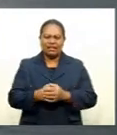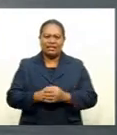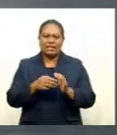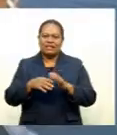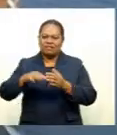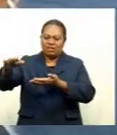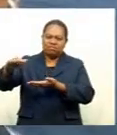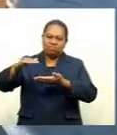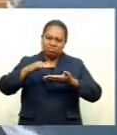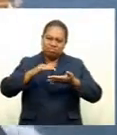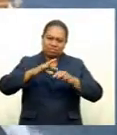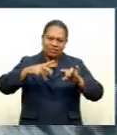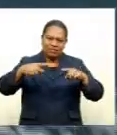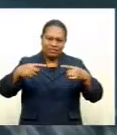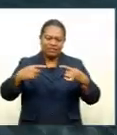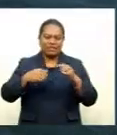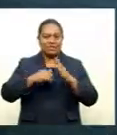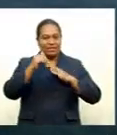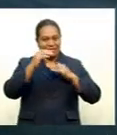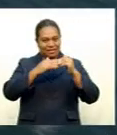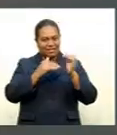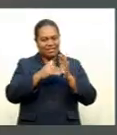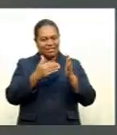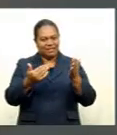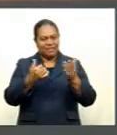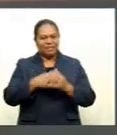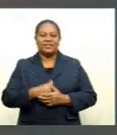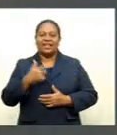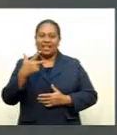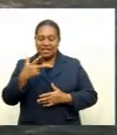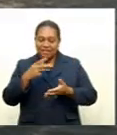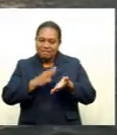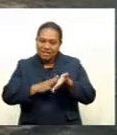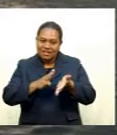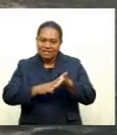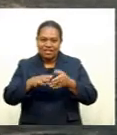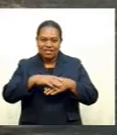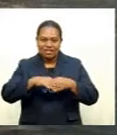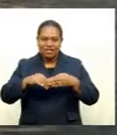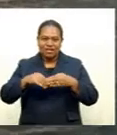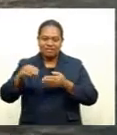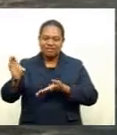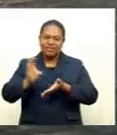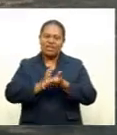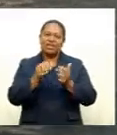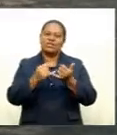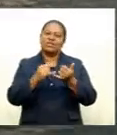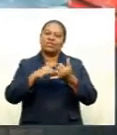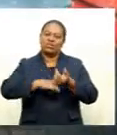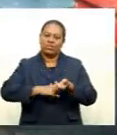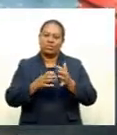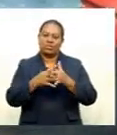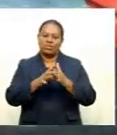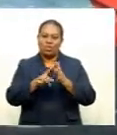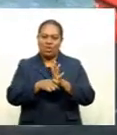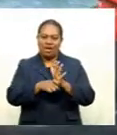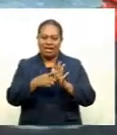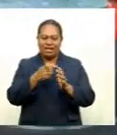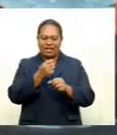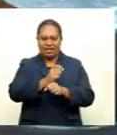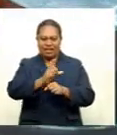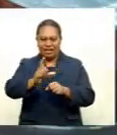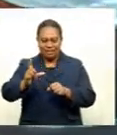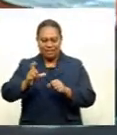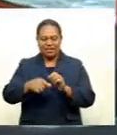cargo handling infrastructure. With up to $8 million in funding from Swire Shipping, USB will support research